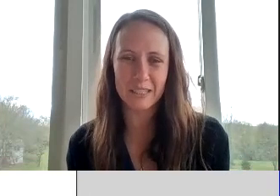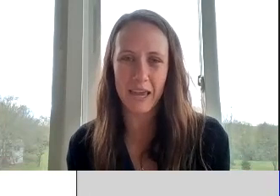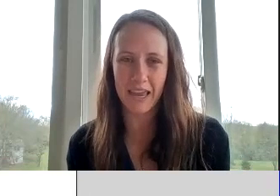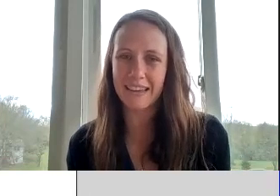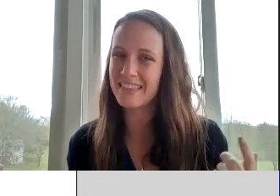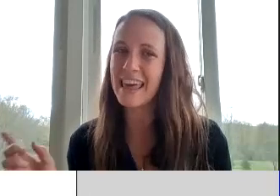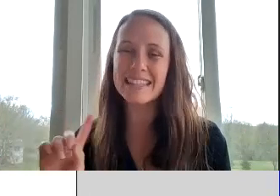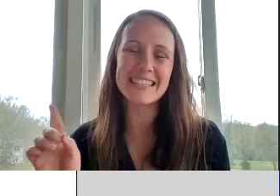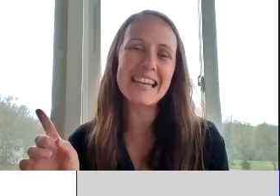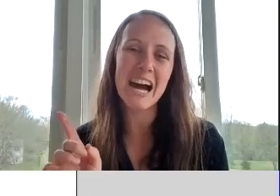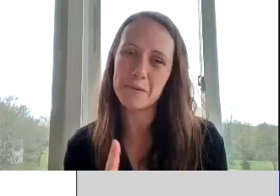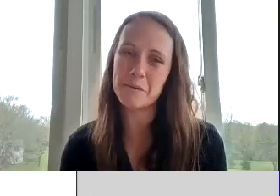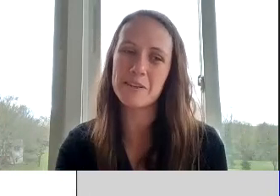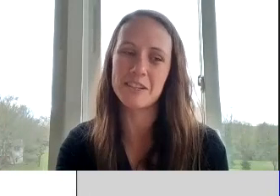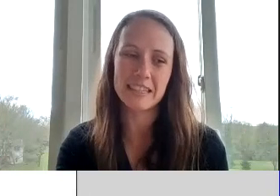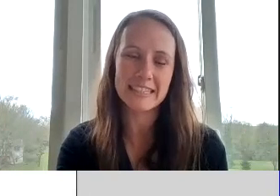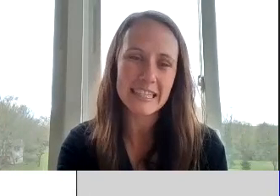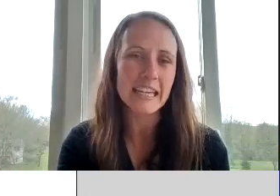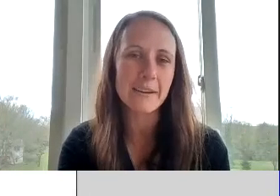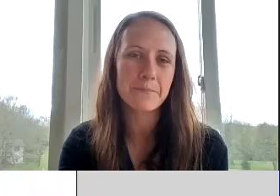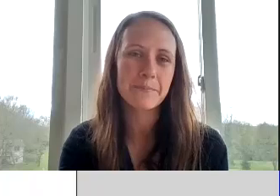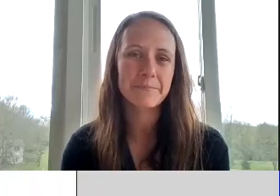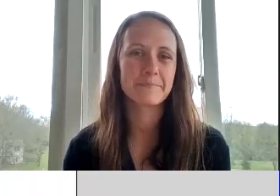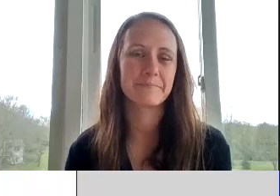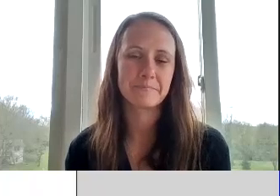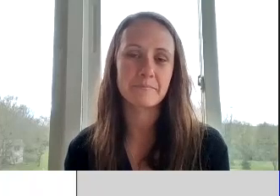doggy's in the swing. That's not what we usually see.